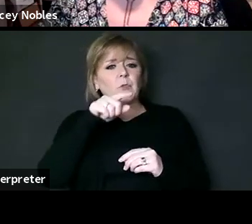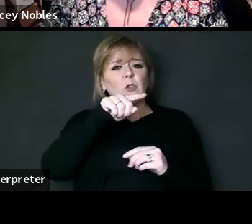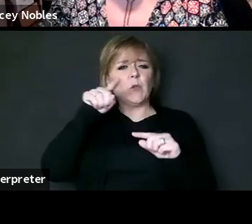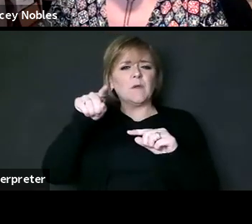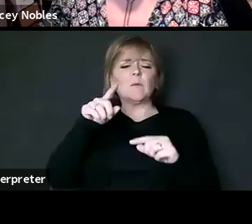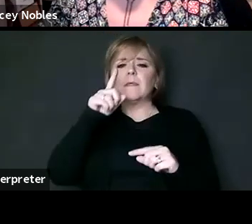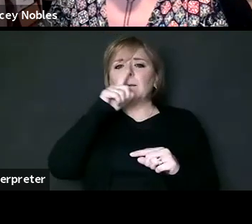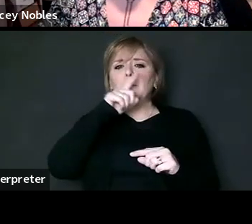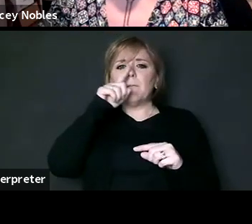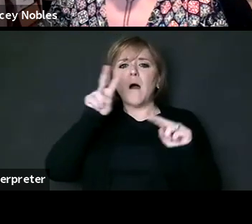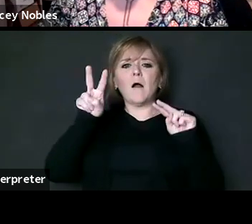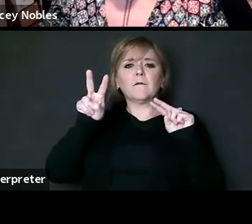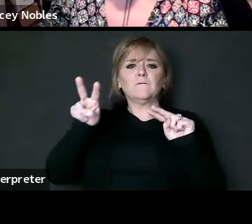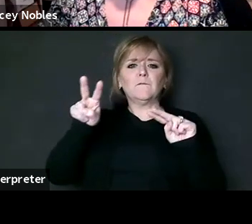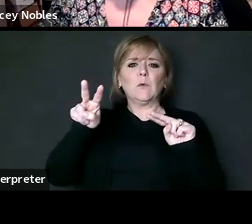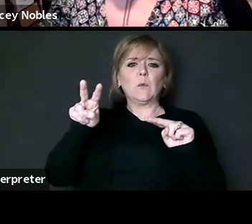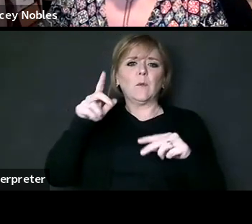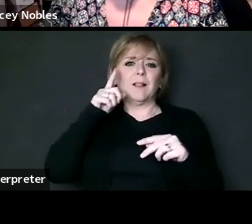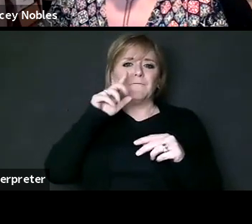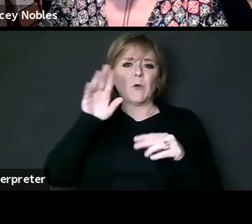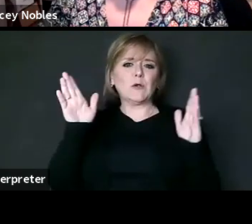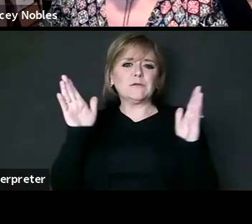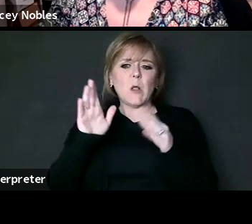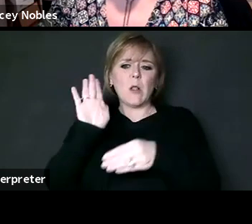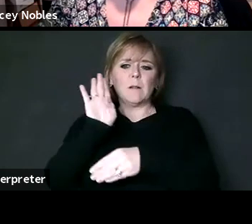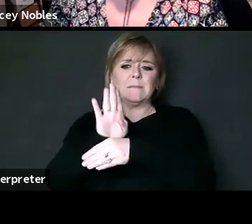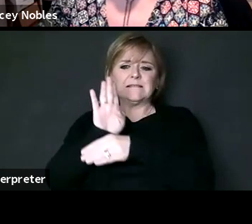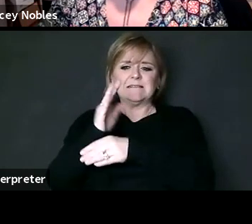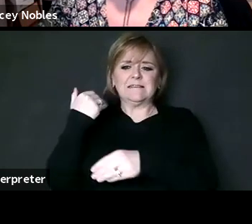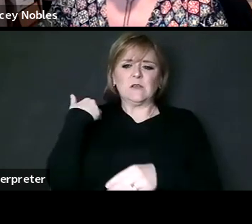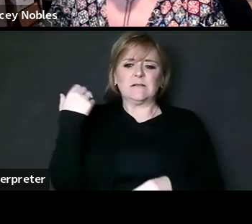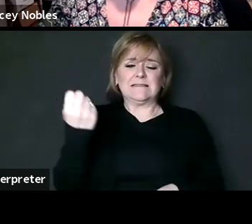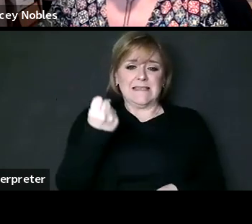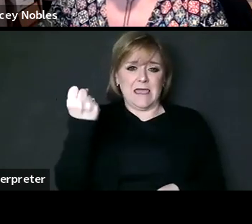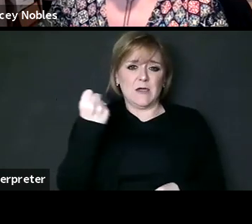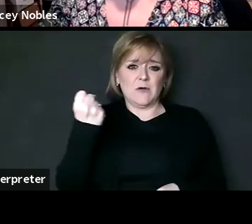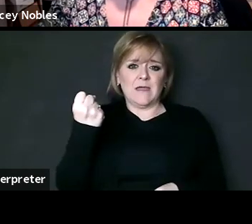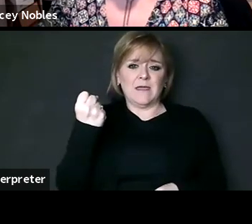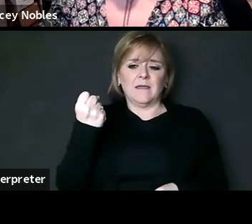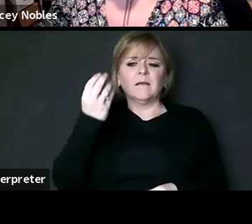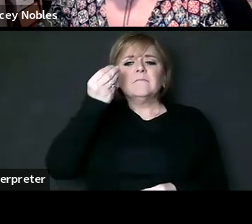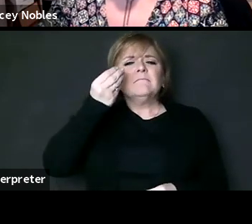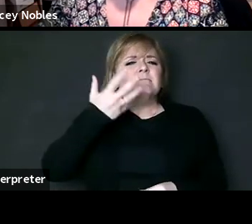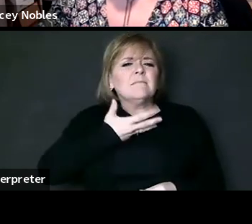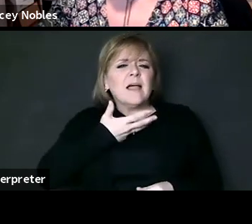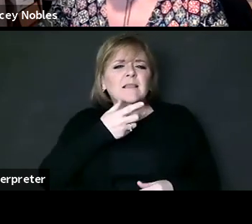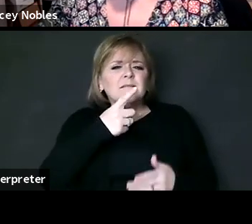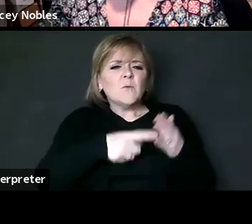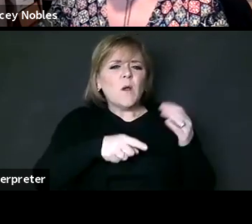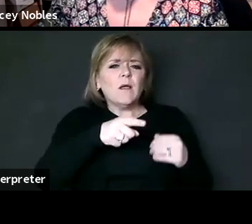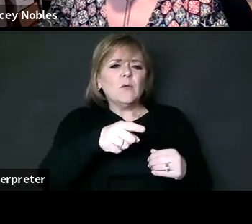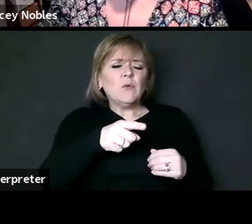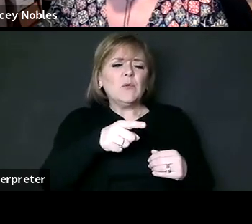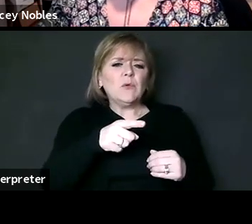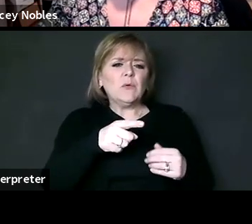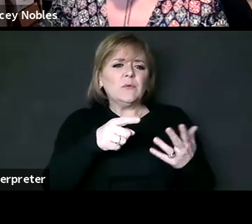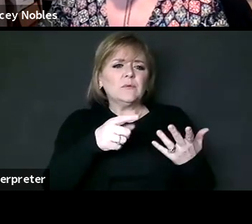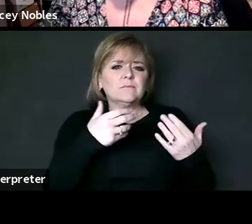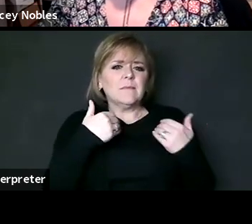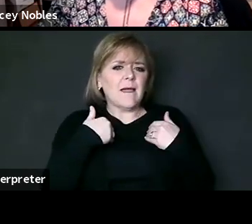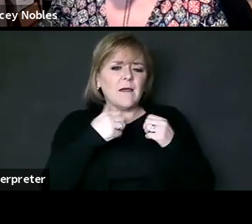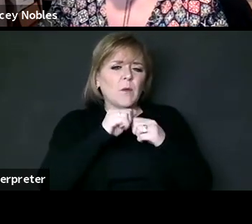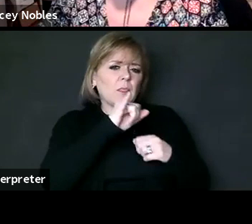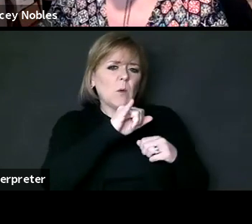mock funeral procession for small businesses on Saturday. Tell us about the conversations you had with those folks out there,